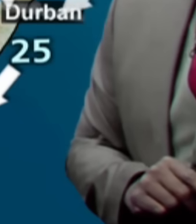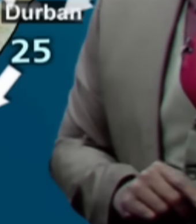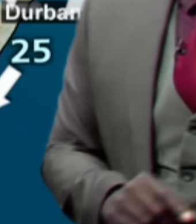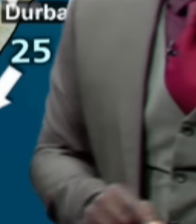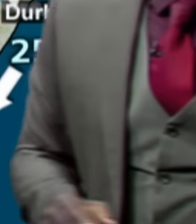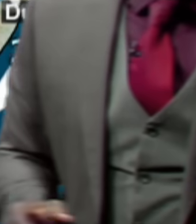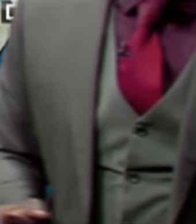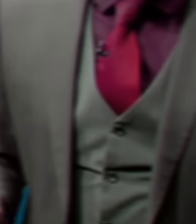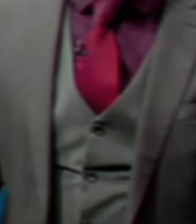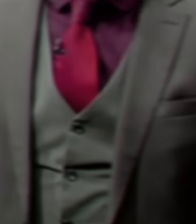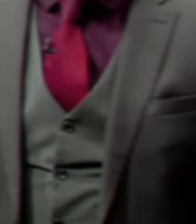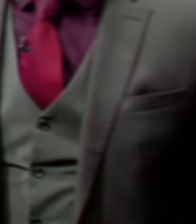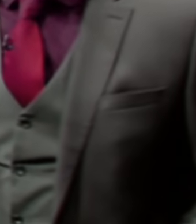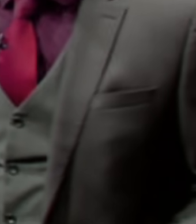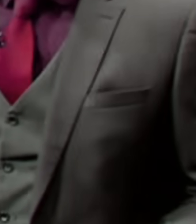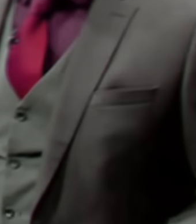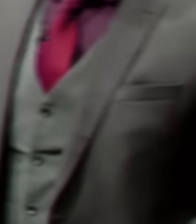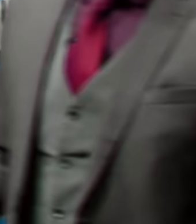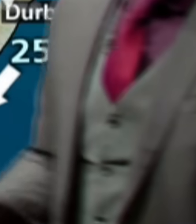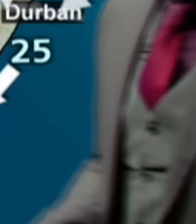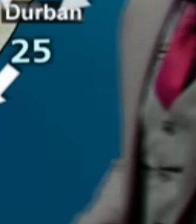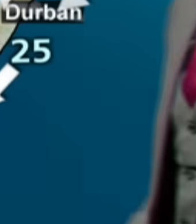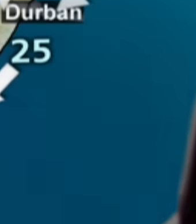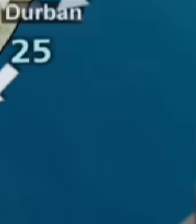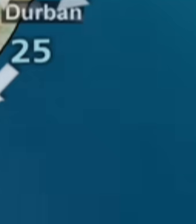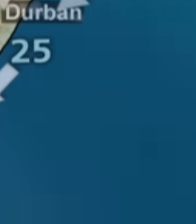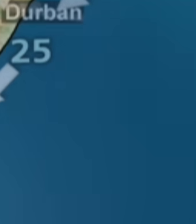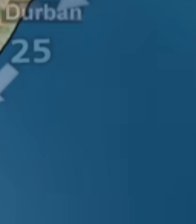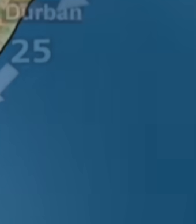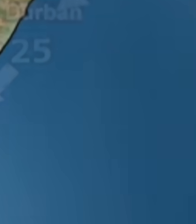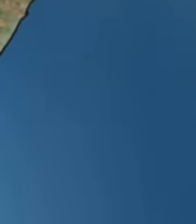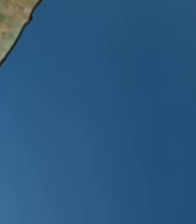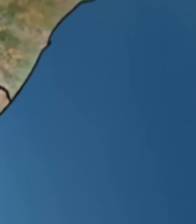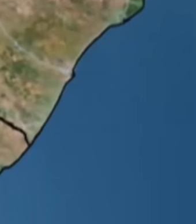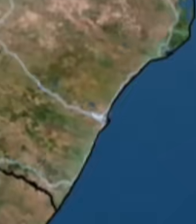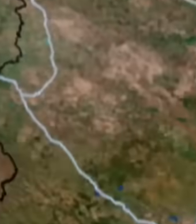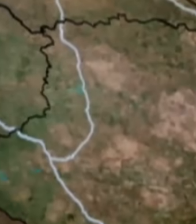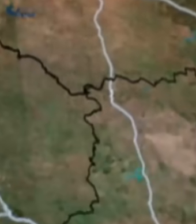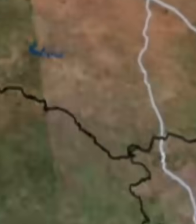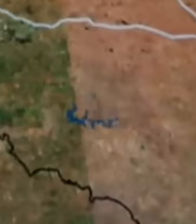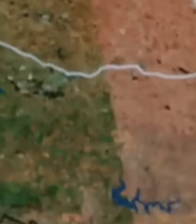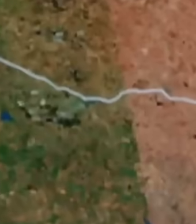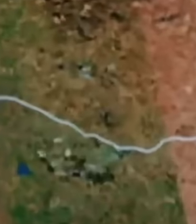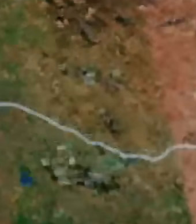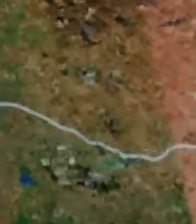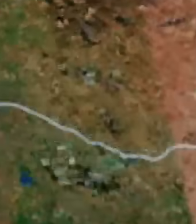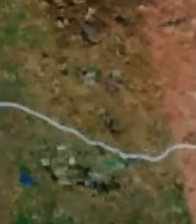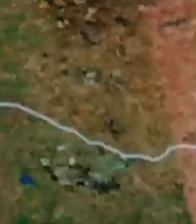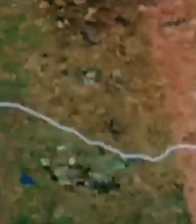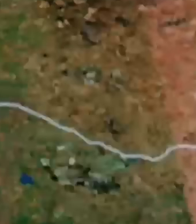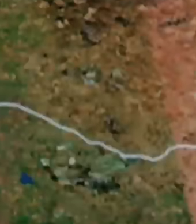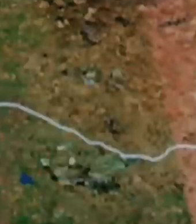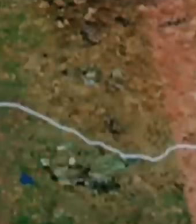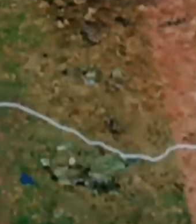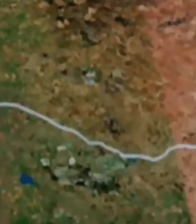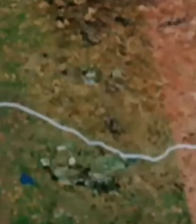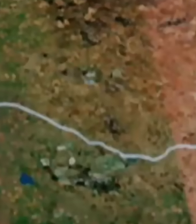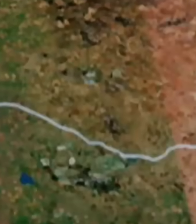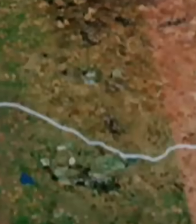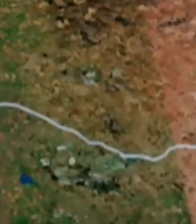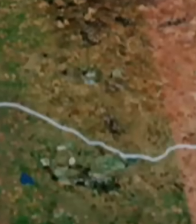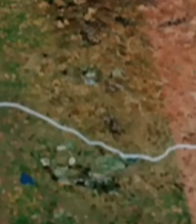Lesotho ditole tse kgethileng hona ka haro Freestata ho tla no kgethele tla di kgratente mahloki dala ha sa maoto bolo ba Gauteng ka mafatsane fela a itsheleng a duma